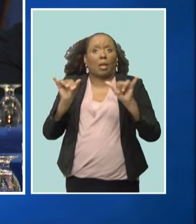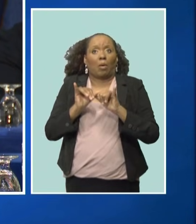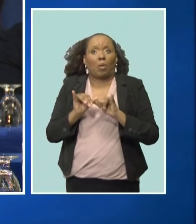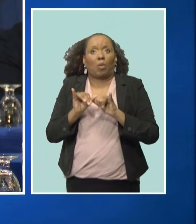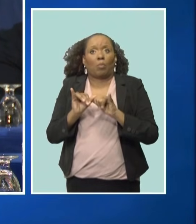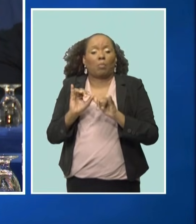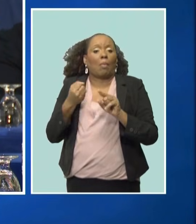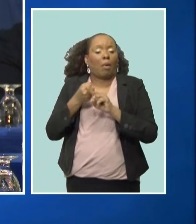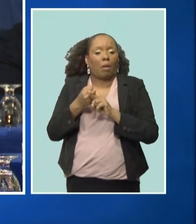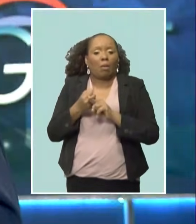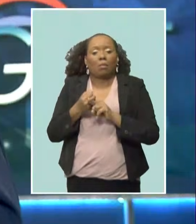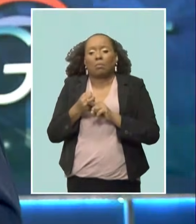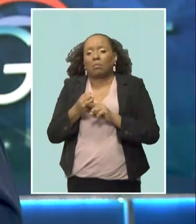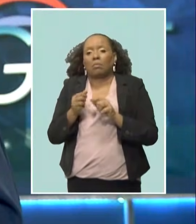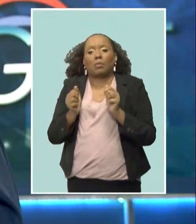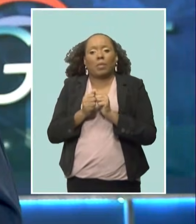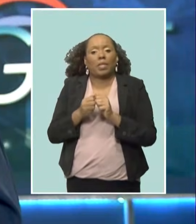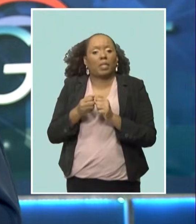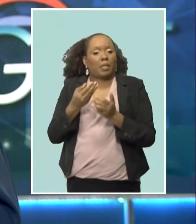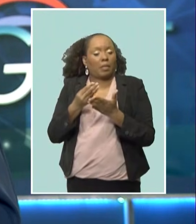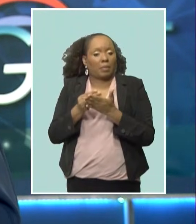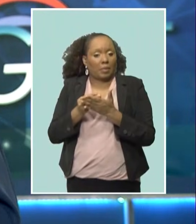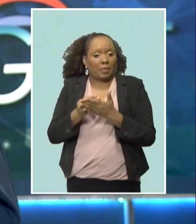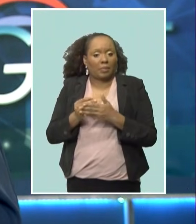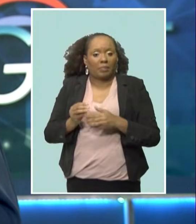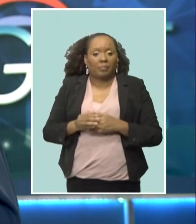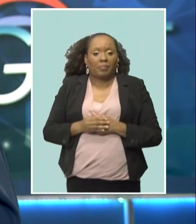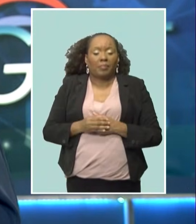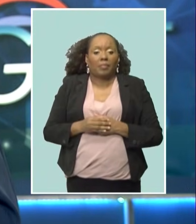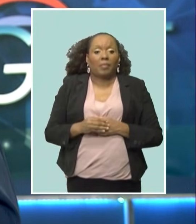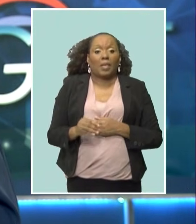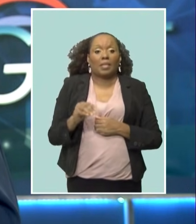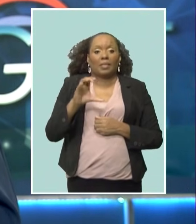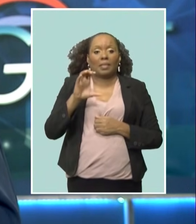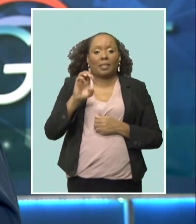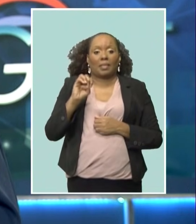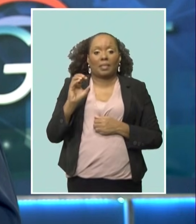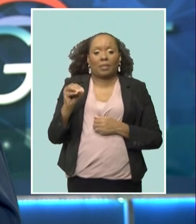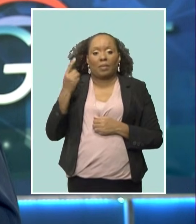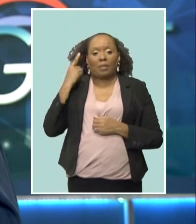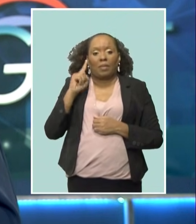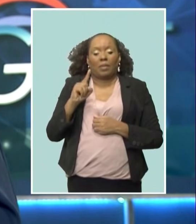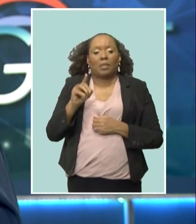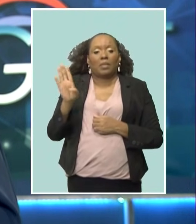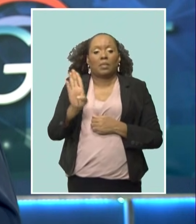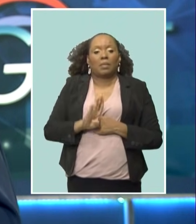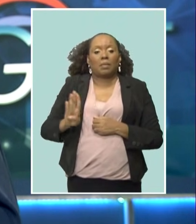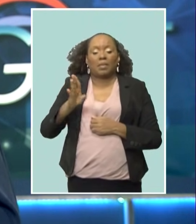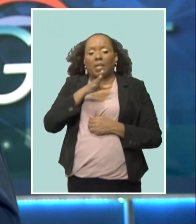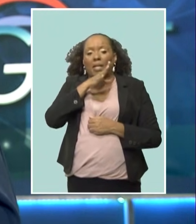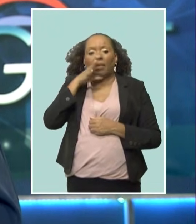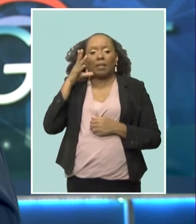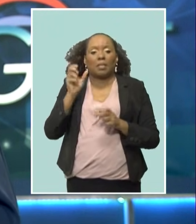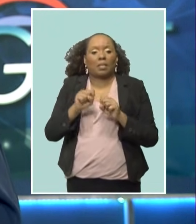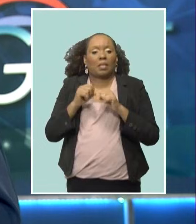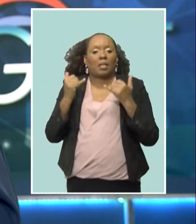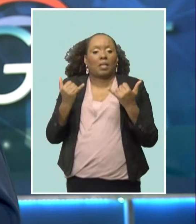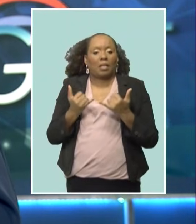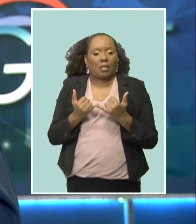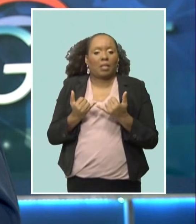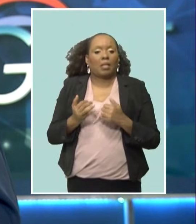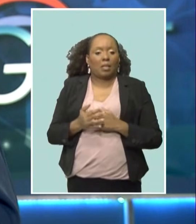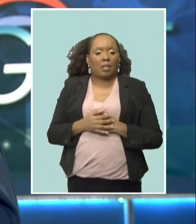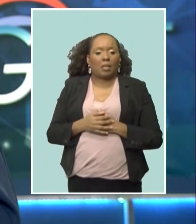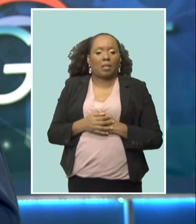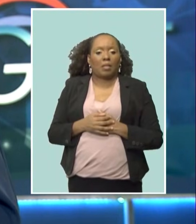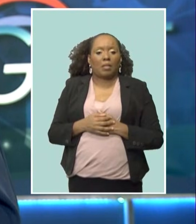public finances. Chief Executive Officer of the Barbados Agricultural Society, BAS, Mr. James Paul, wants